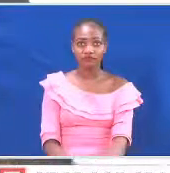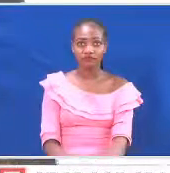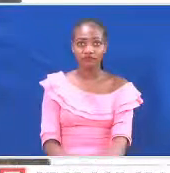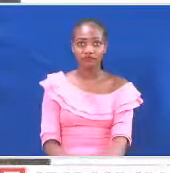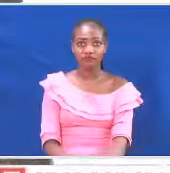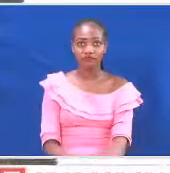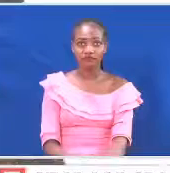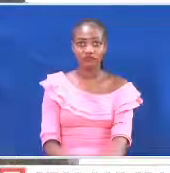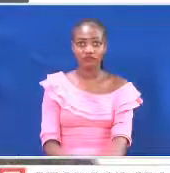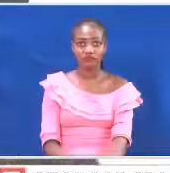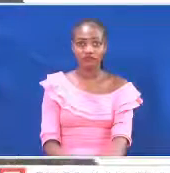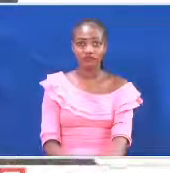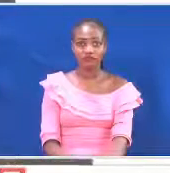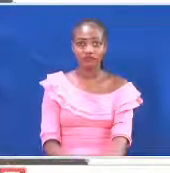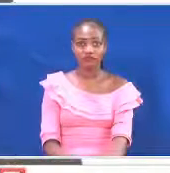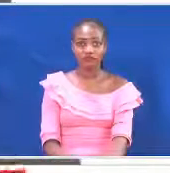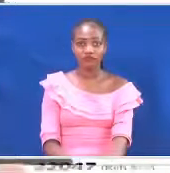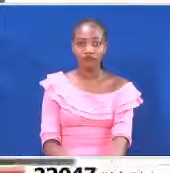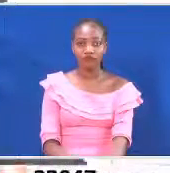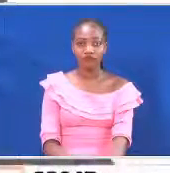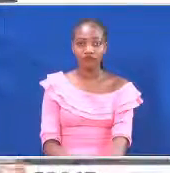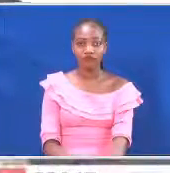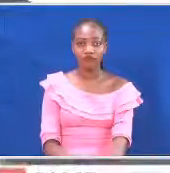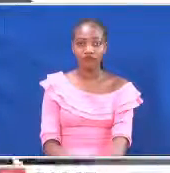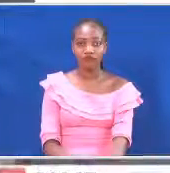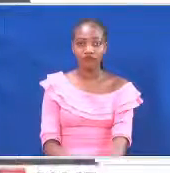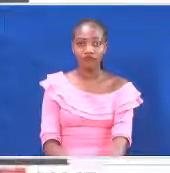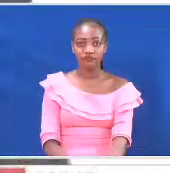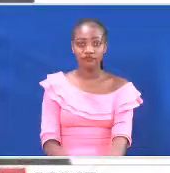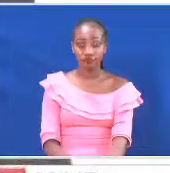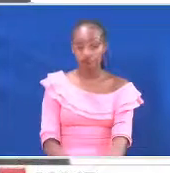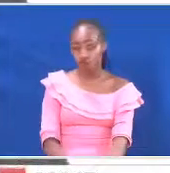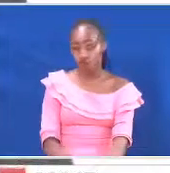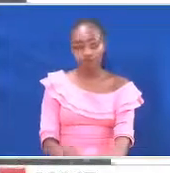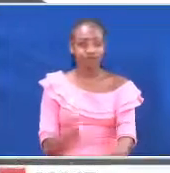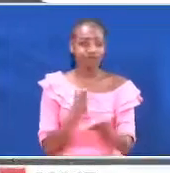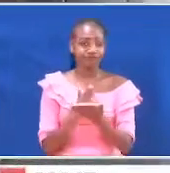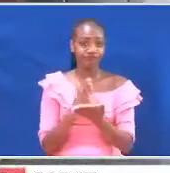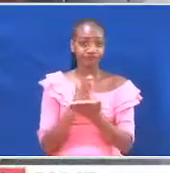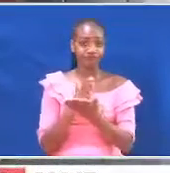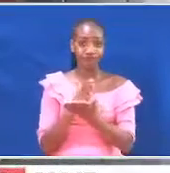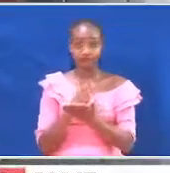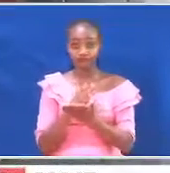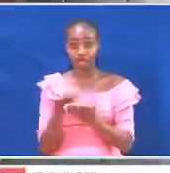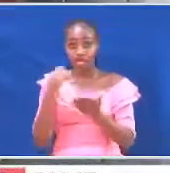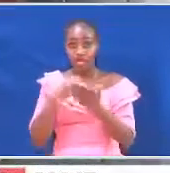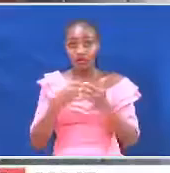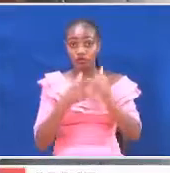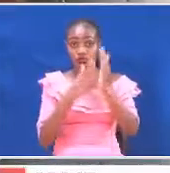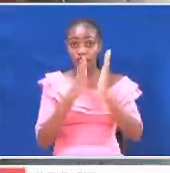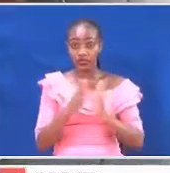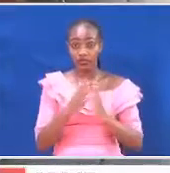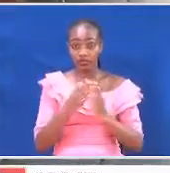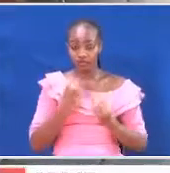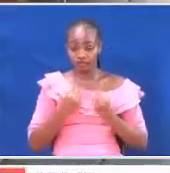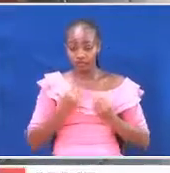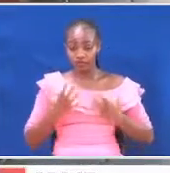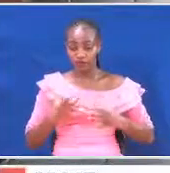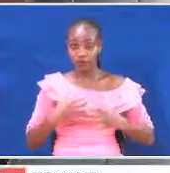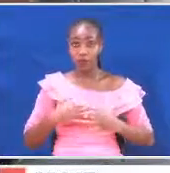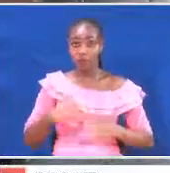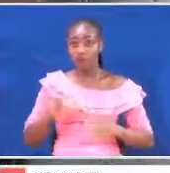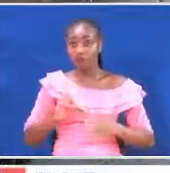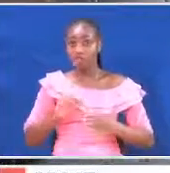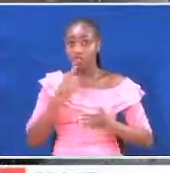not just saying that the woman should take the second position. Na kama mmoja wa viongozi wa watu wanaoishi na ulemavu, Ashura